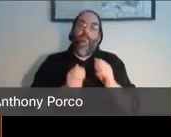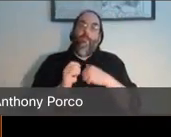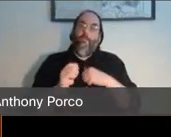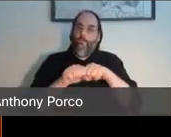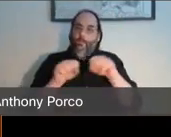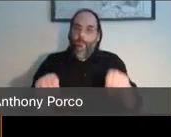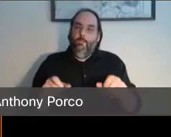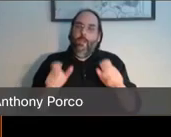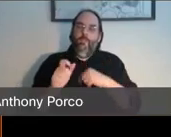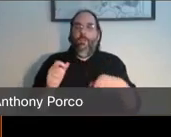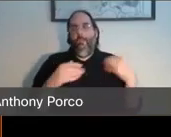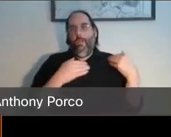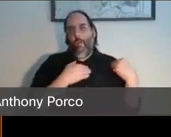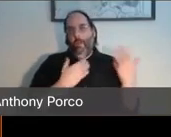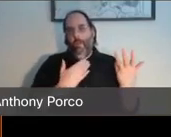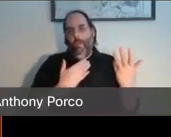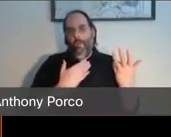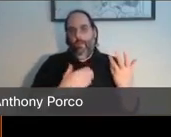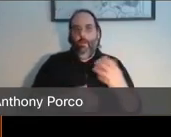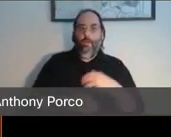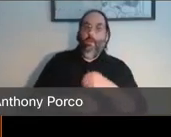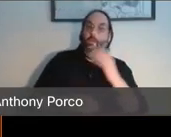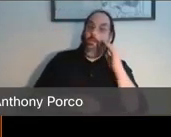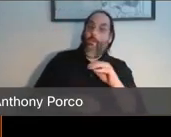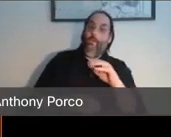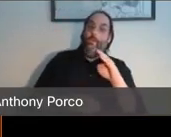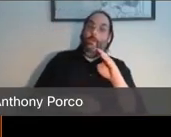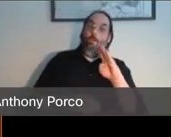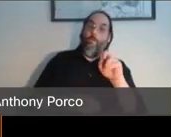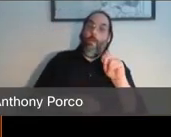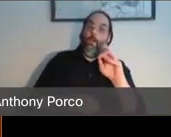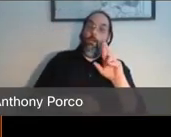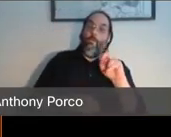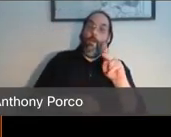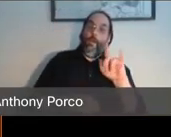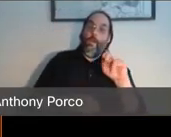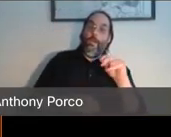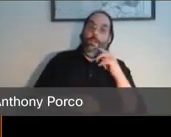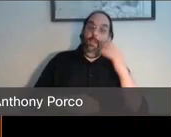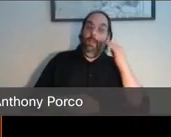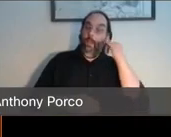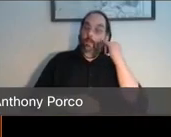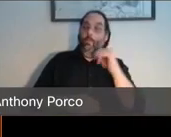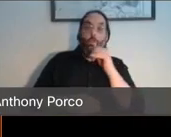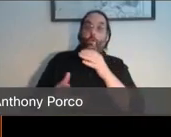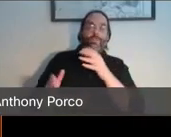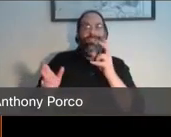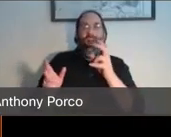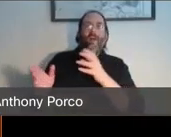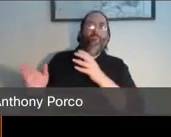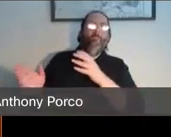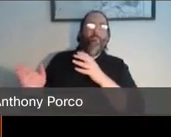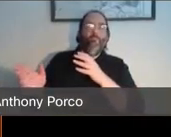accountability. You know, Benjamin Franklin once said that if you fail to plan, you're planning to fail. Part